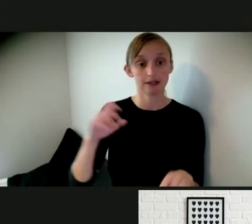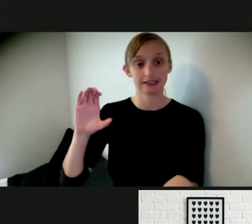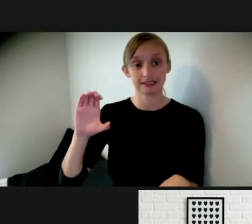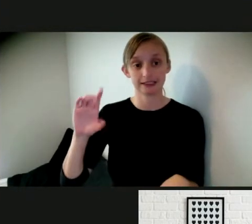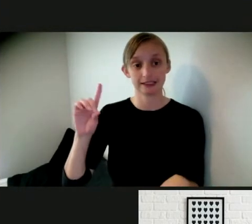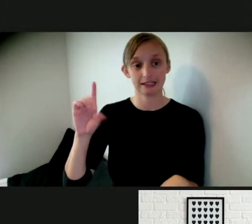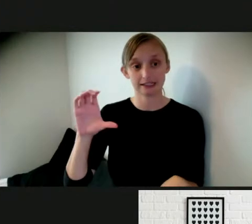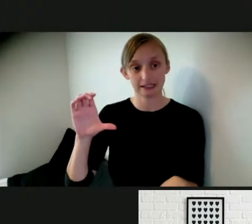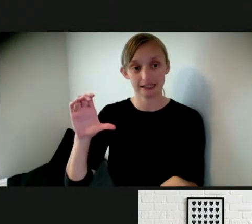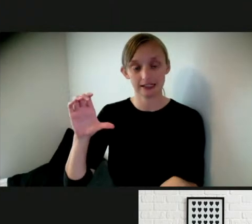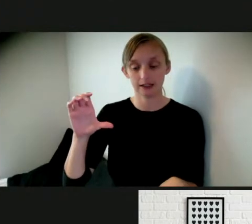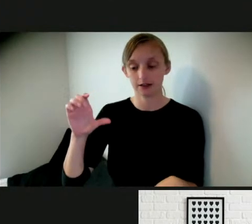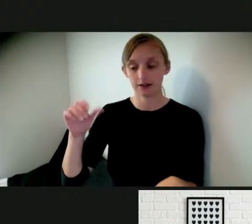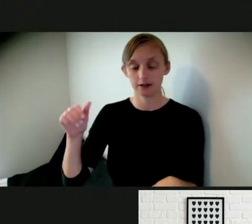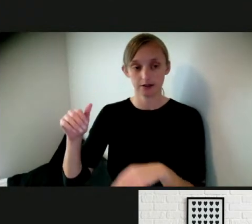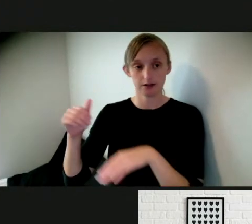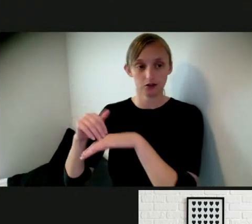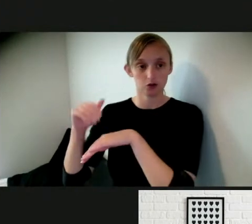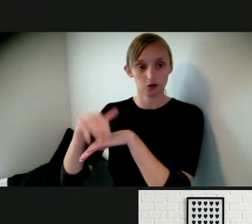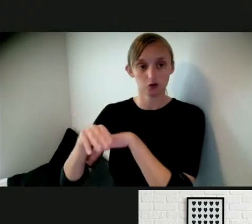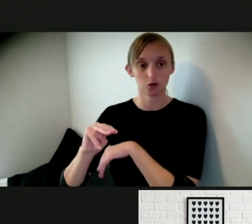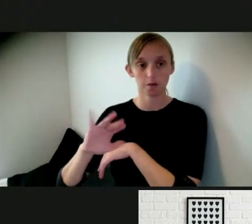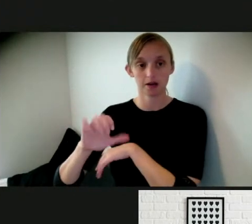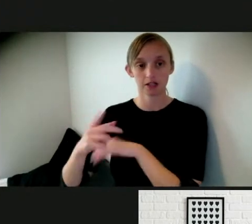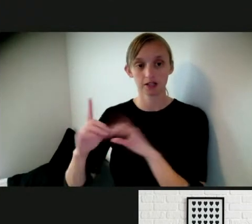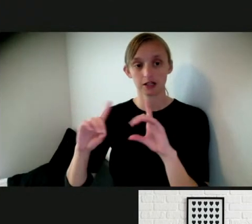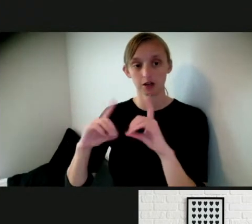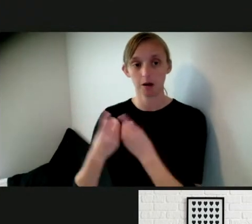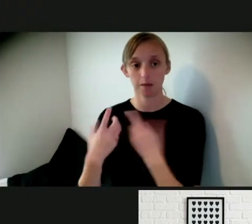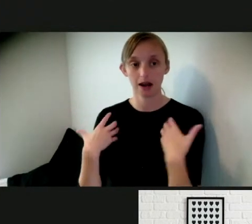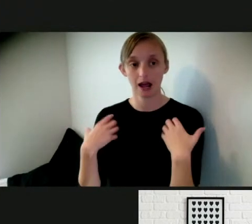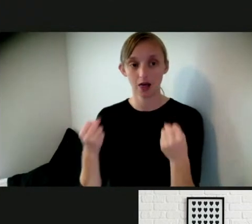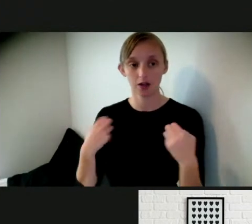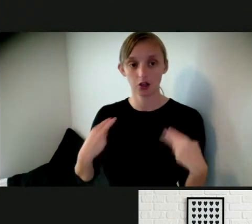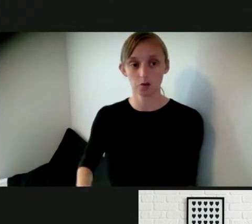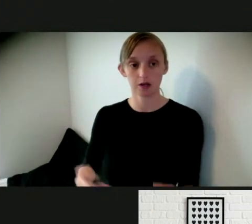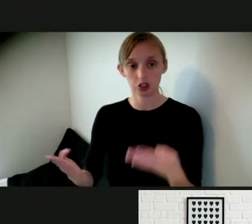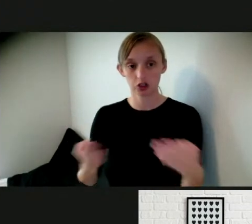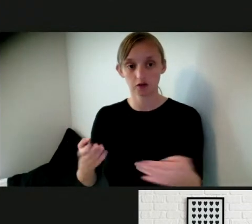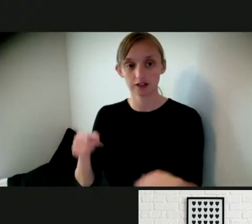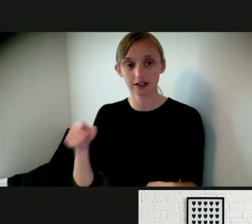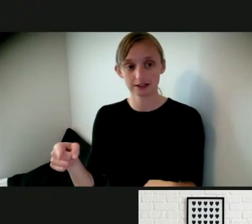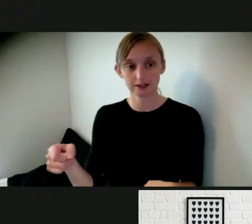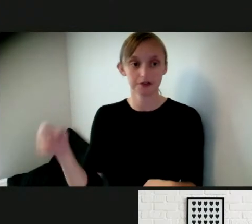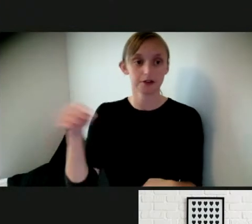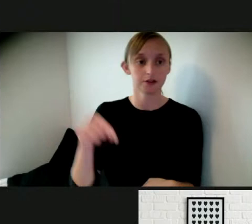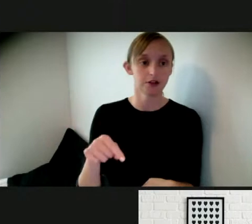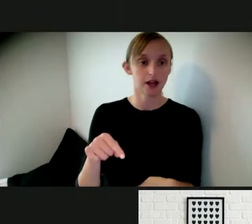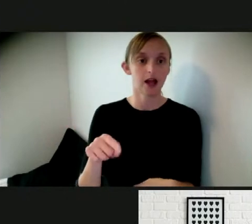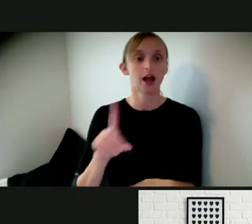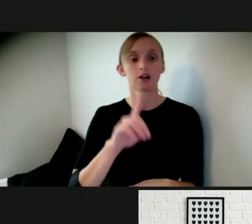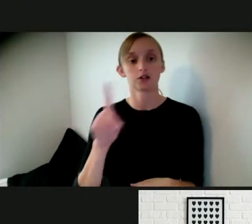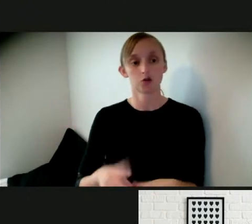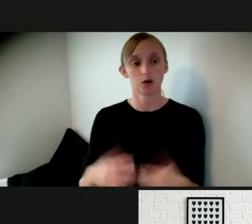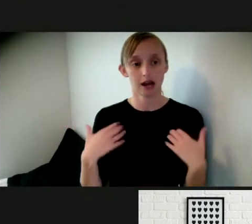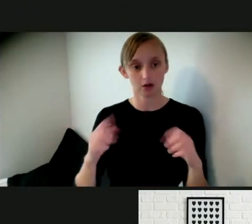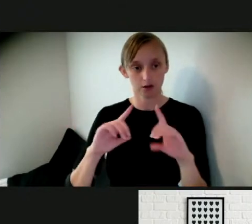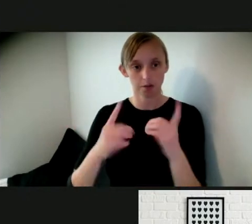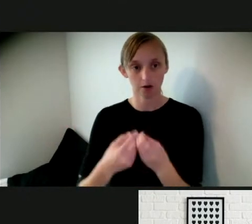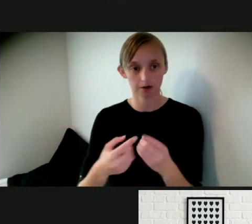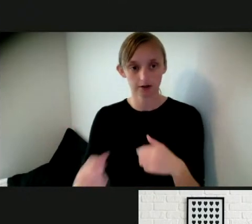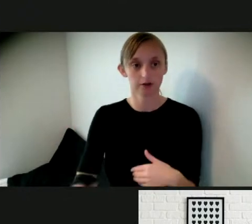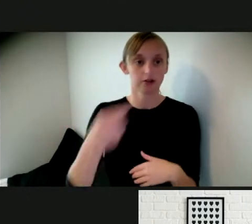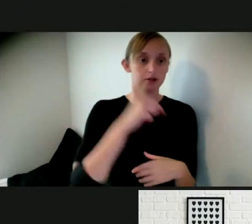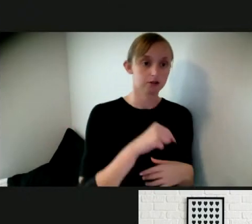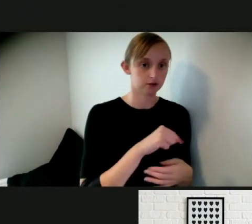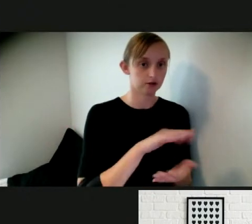to our Michigan Department, Health and Human Services, and then absolutely to our Detroit Health Department. We are delighted